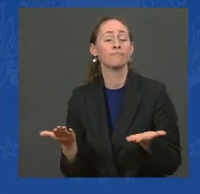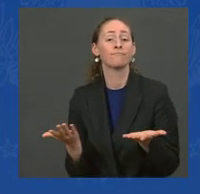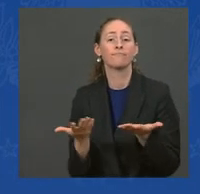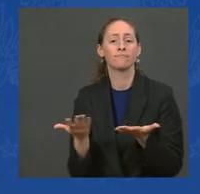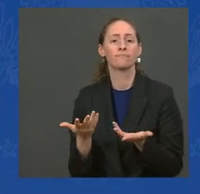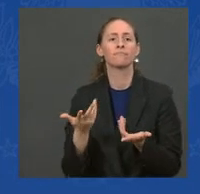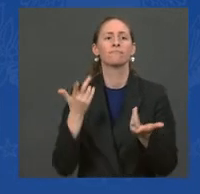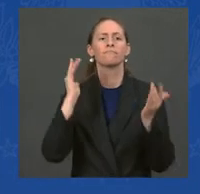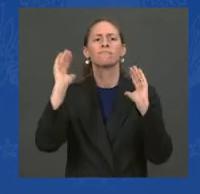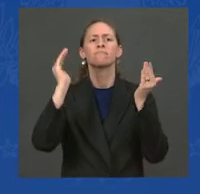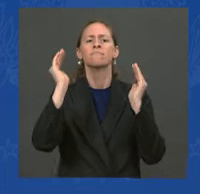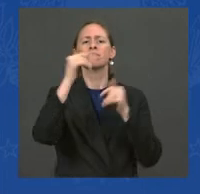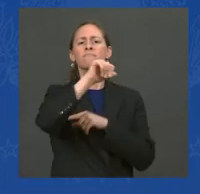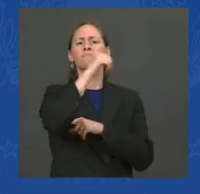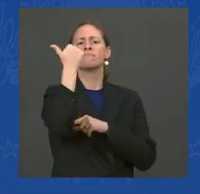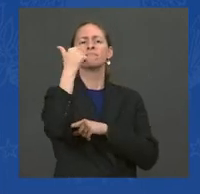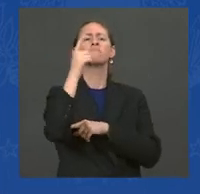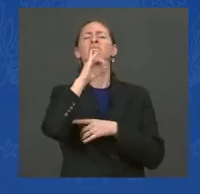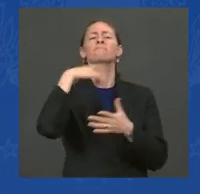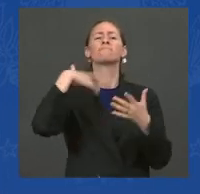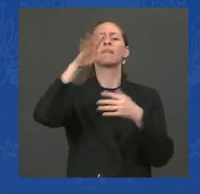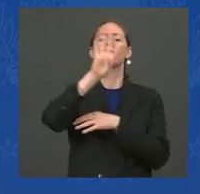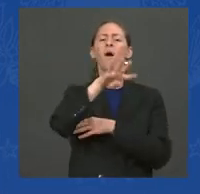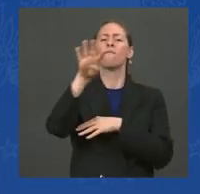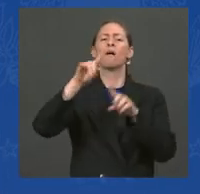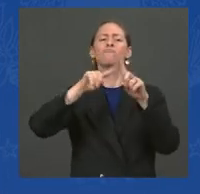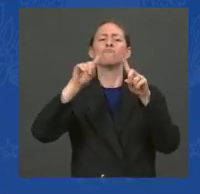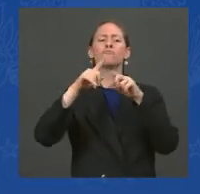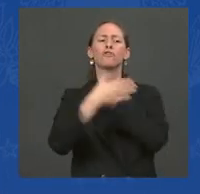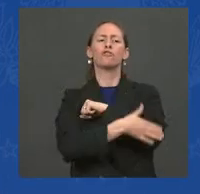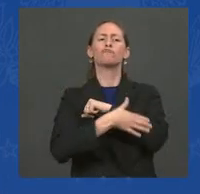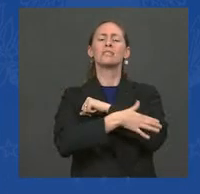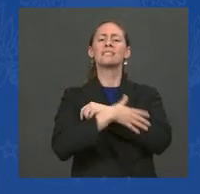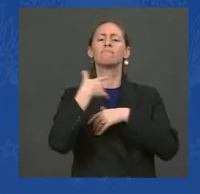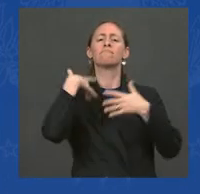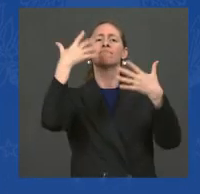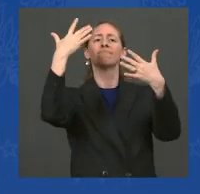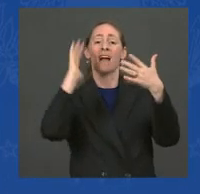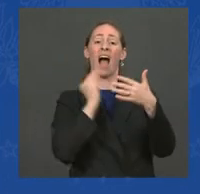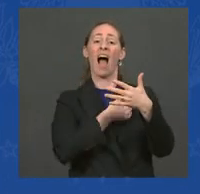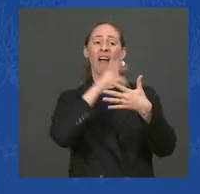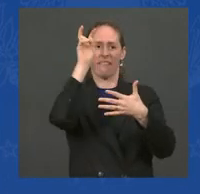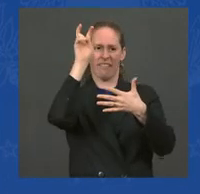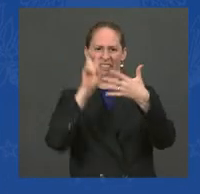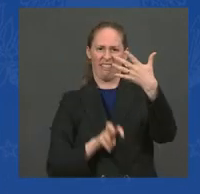it comes to the percentage of our young people who have attained a post-high school degree.